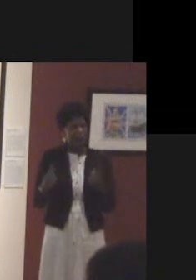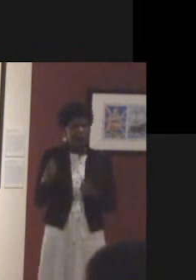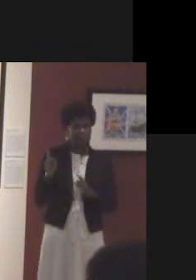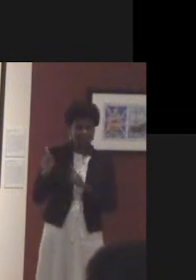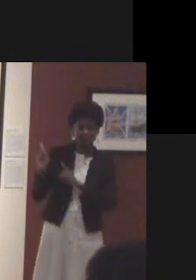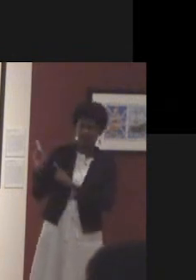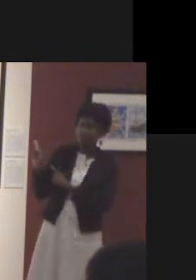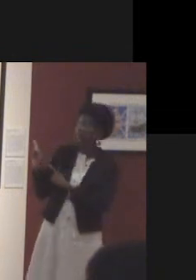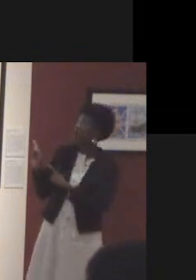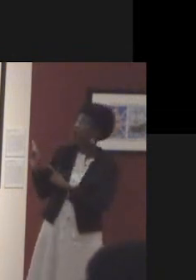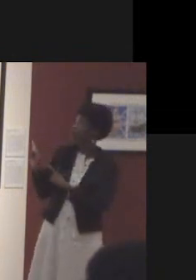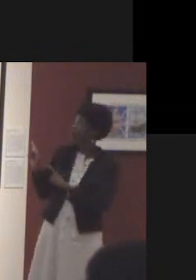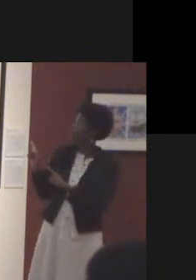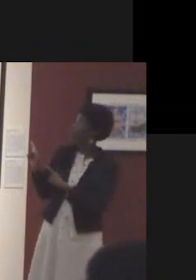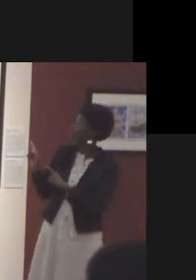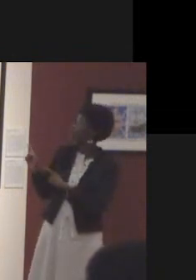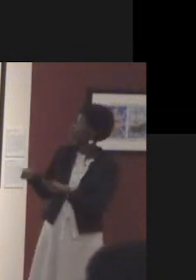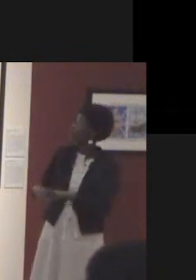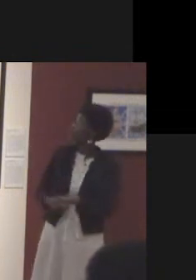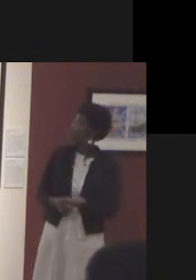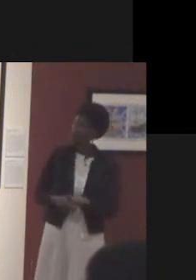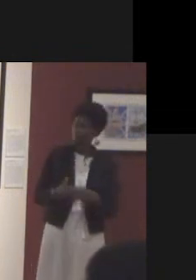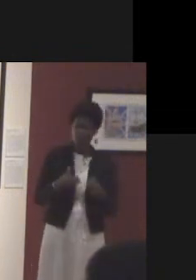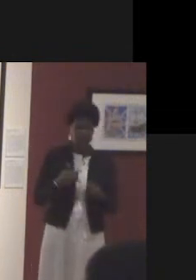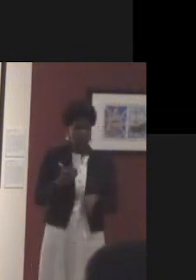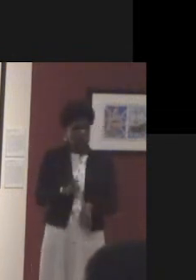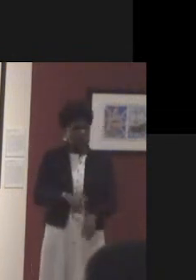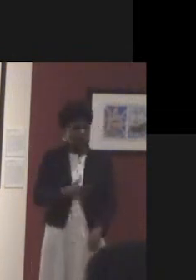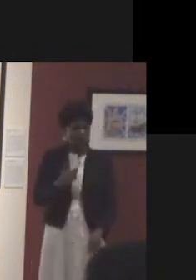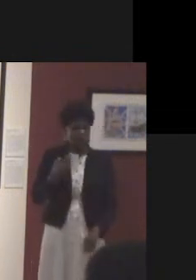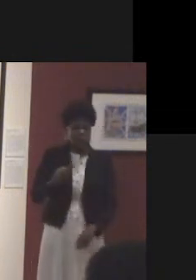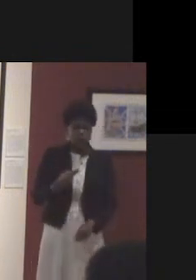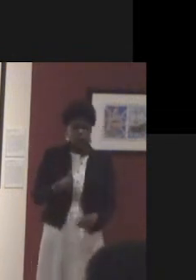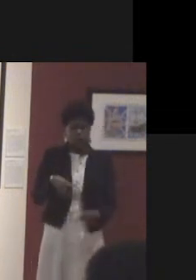is this, right? We have a long history of